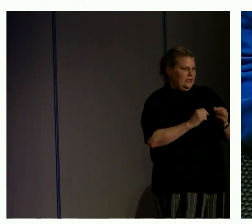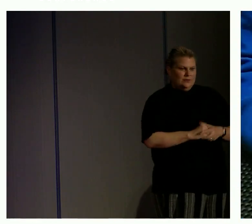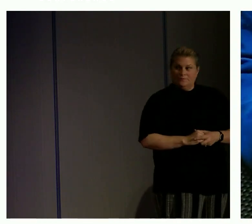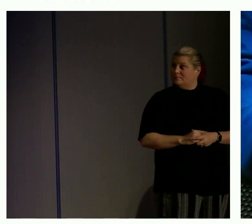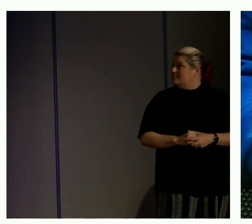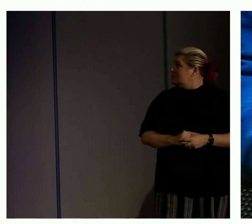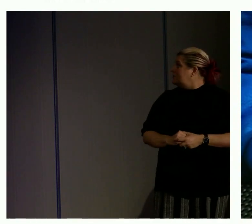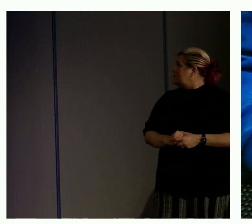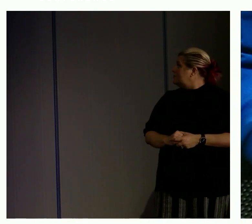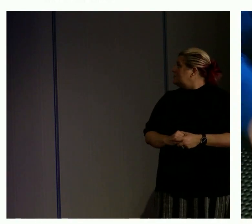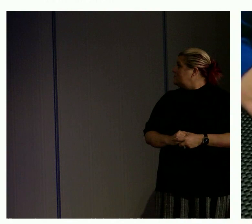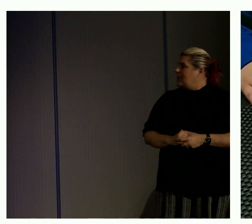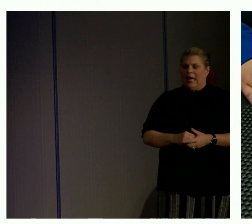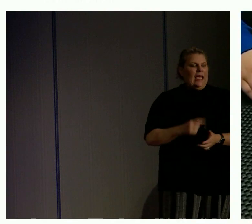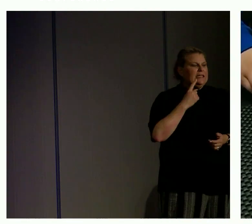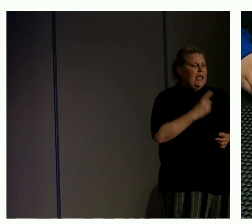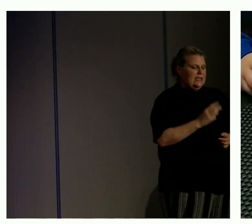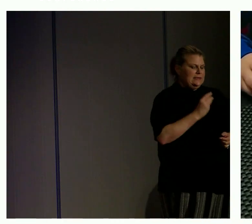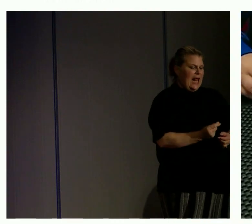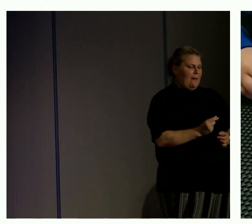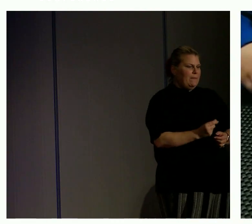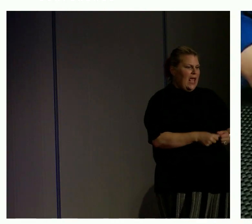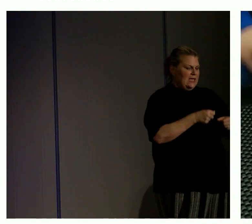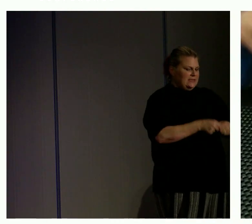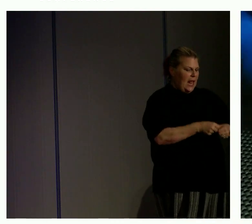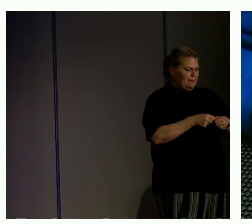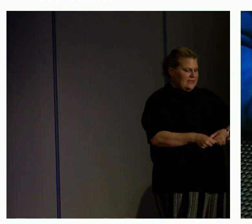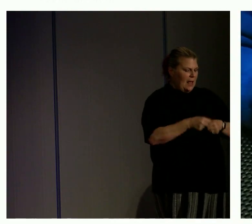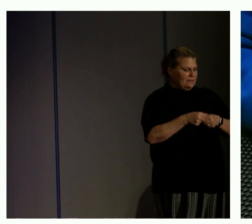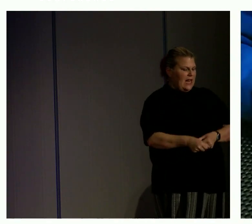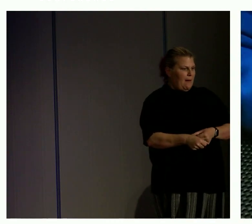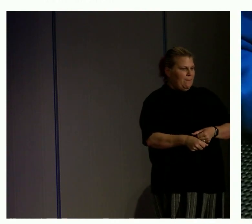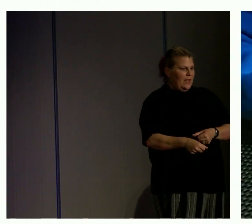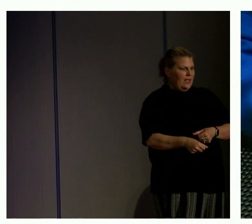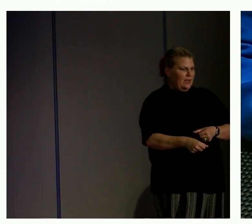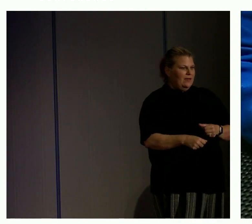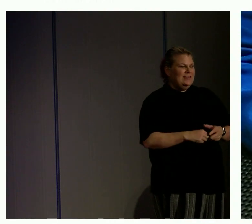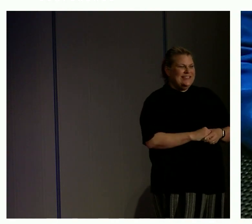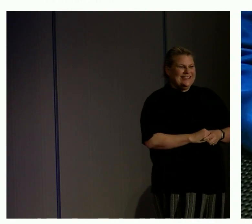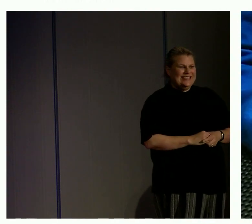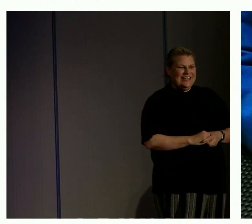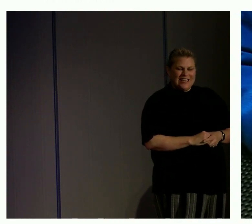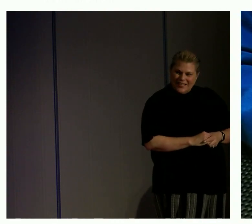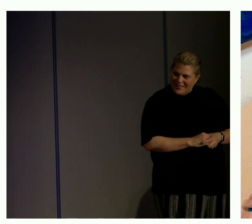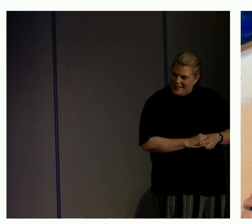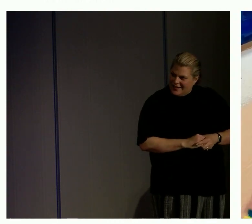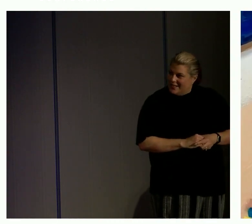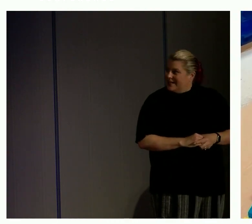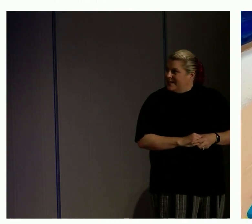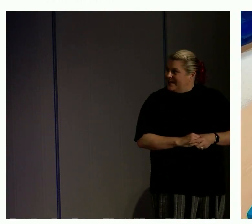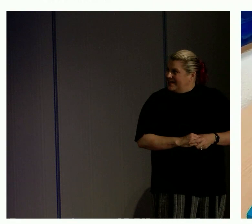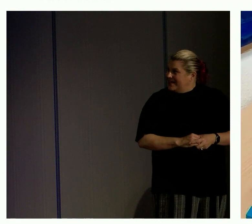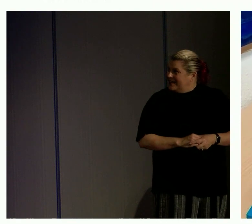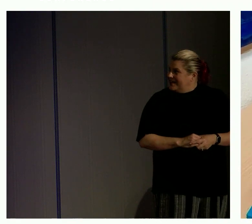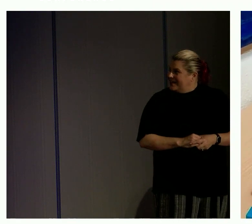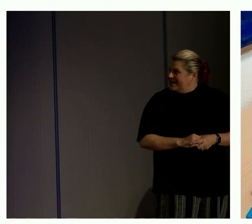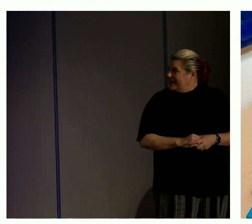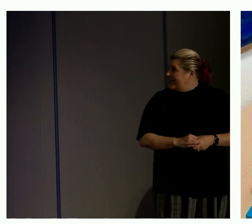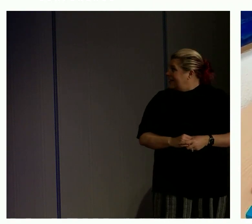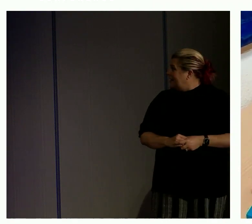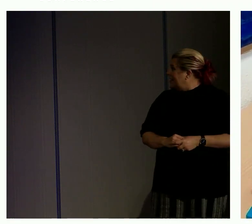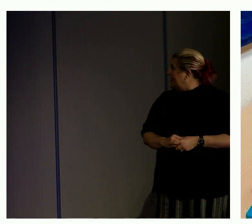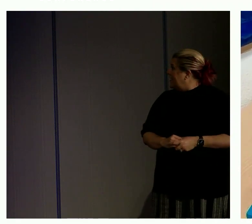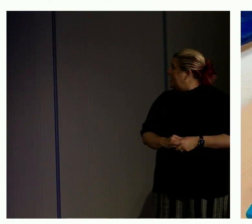snap, snap, snap. I need to find it out. I found the O. Here we are. Yes, it is.